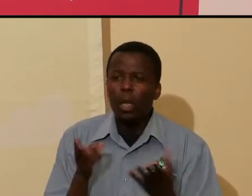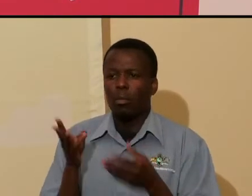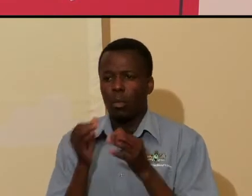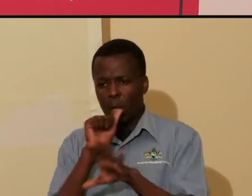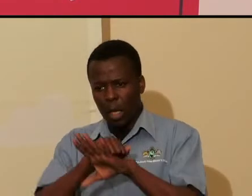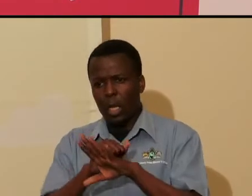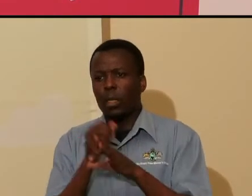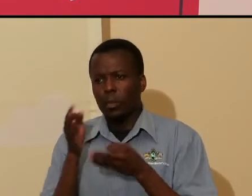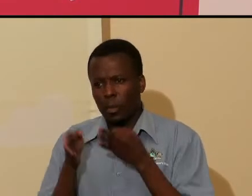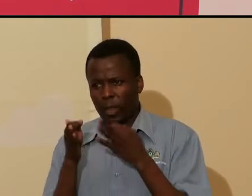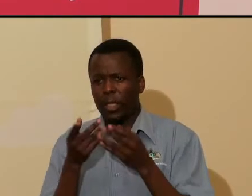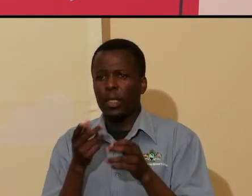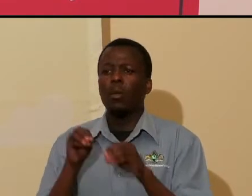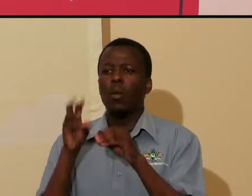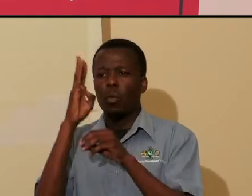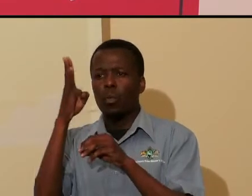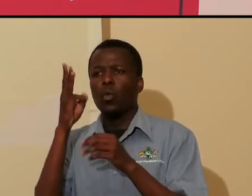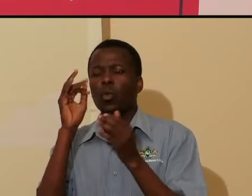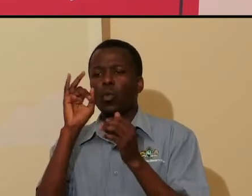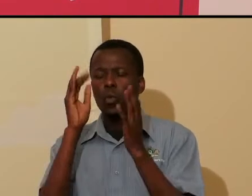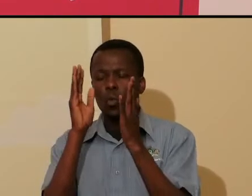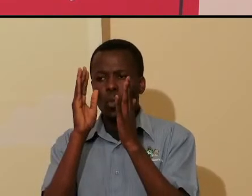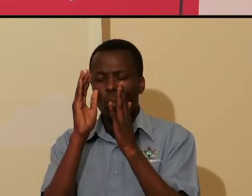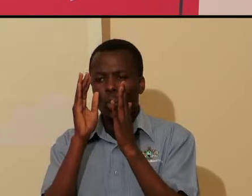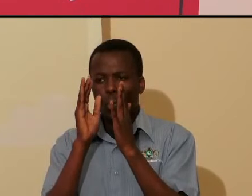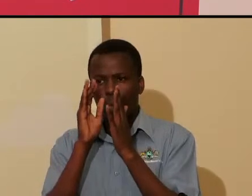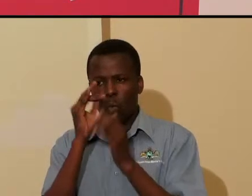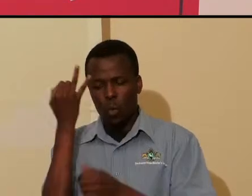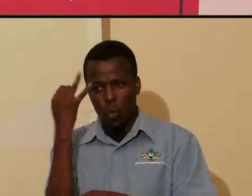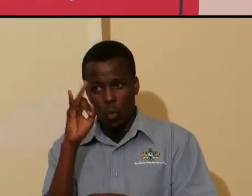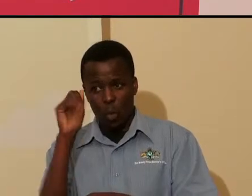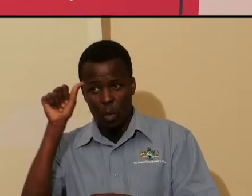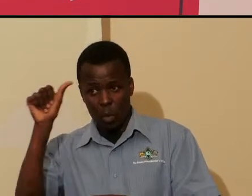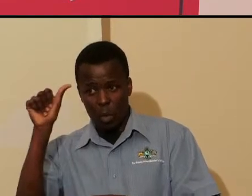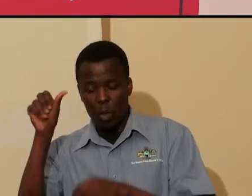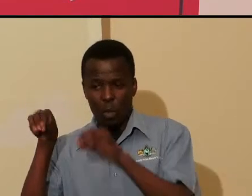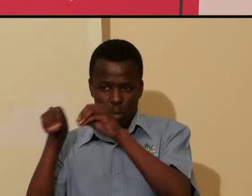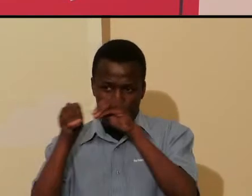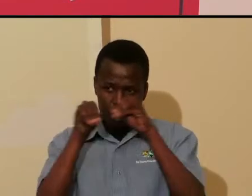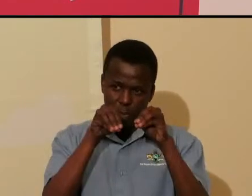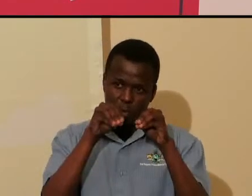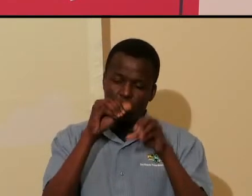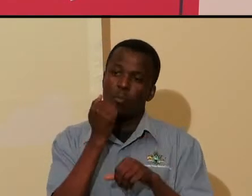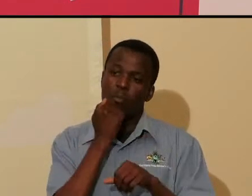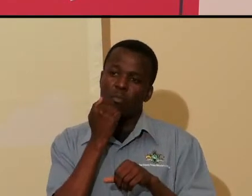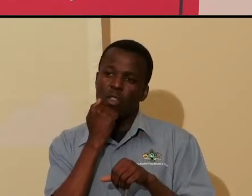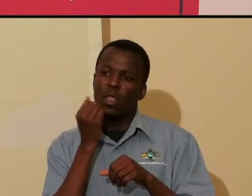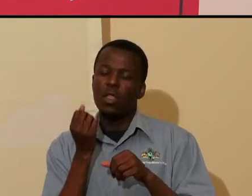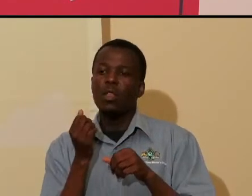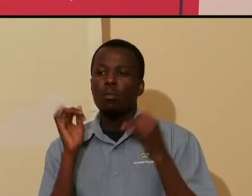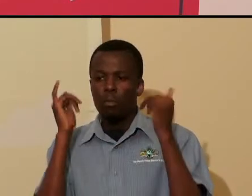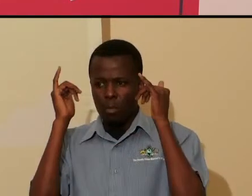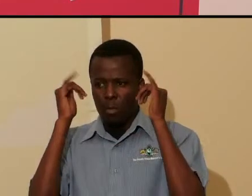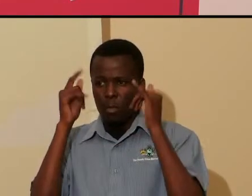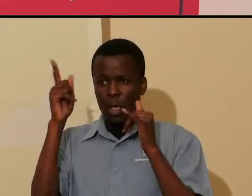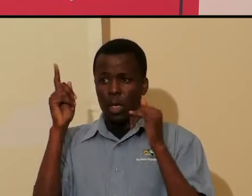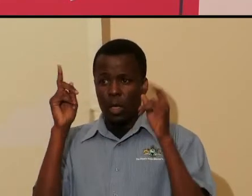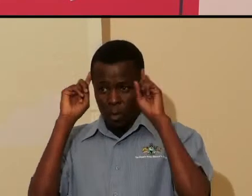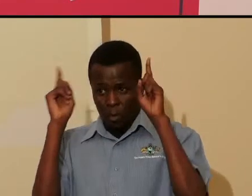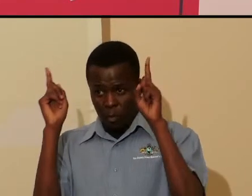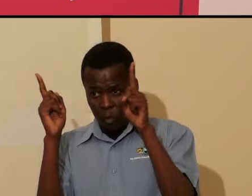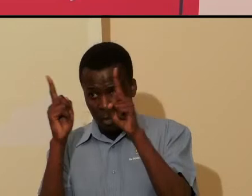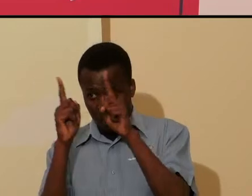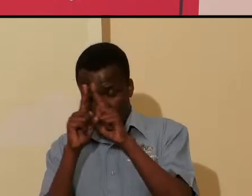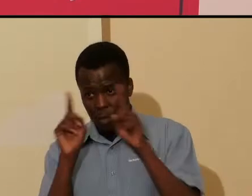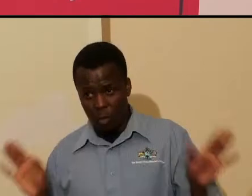we will move to Manzini region on the 26th of November, where we are going to be at UNESWA Gwaluseni campus.